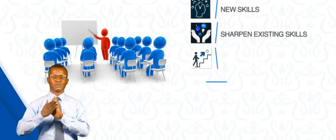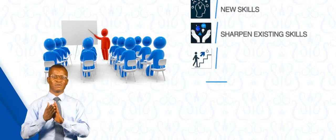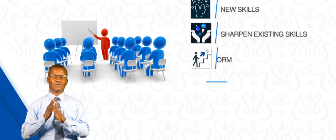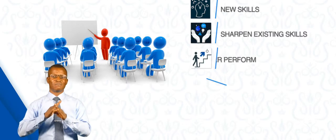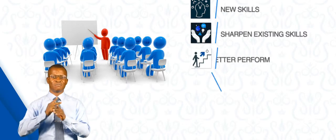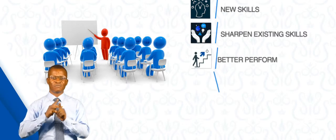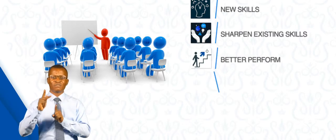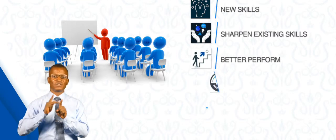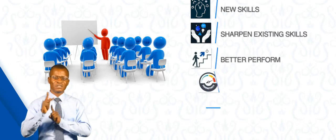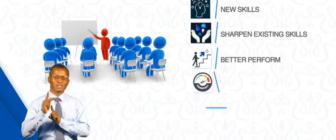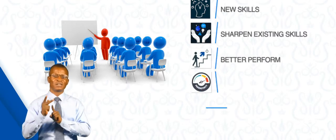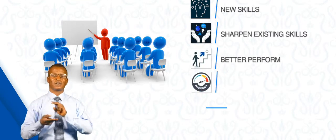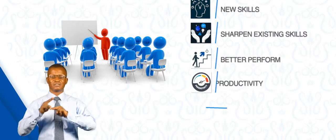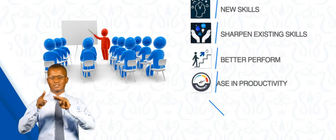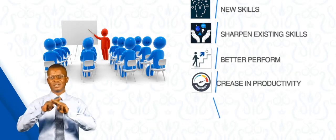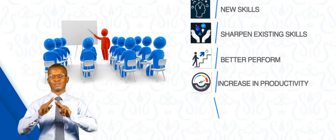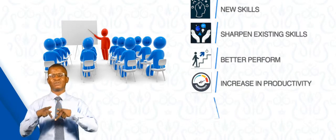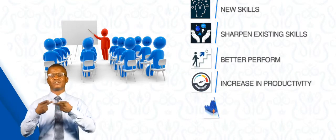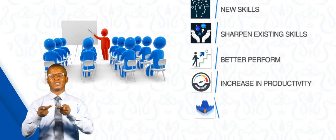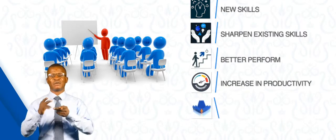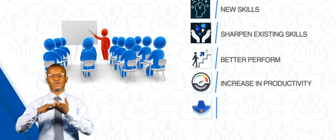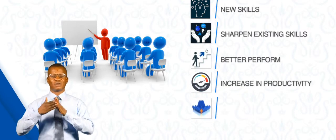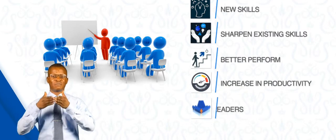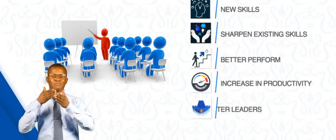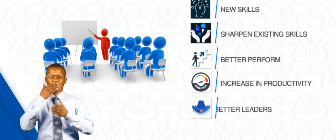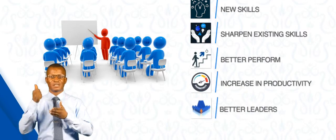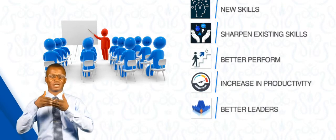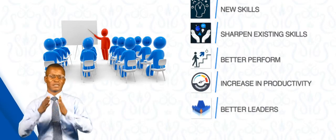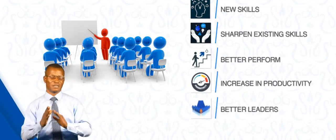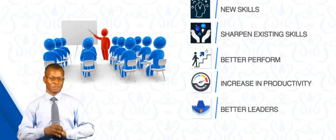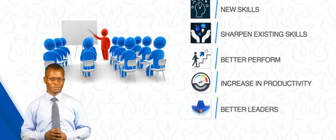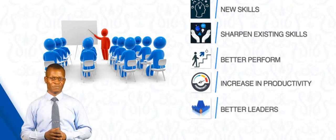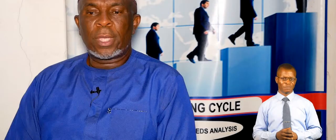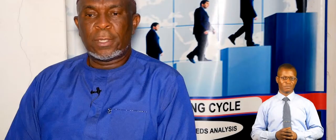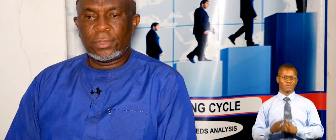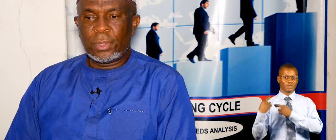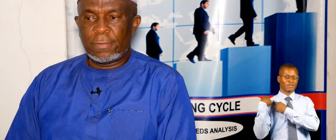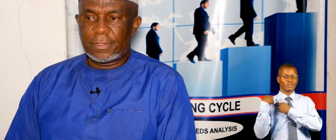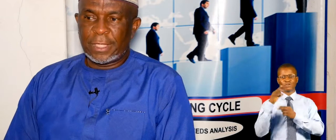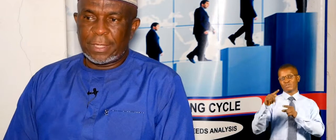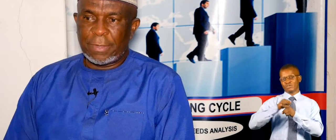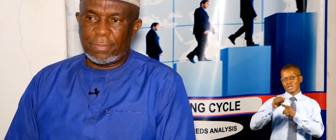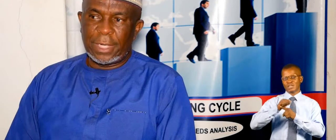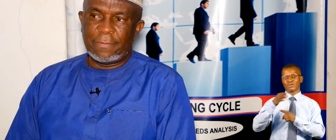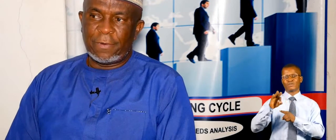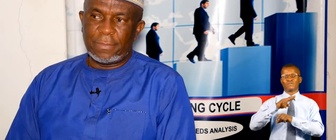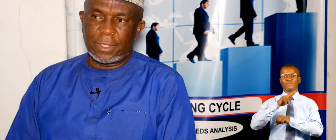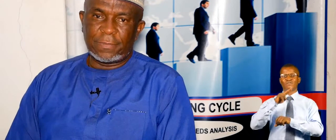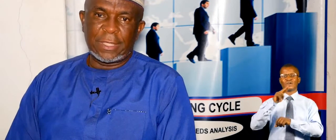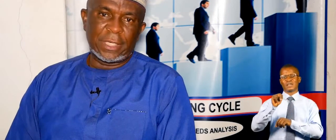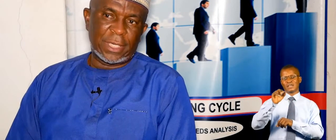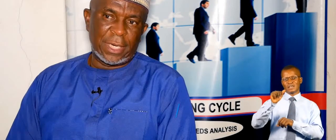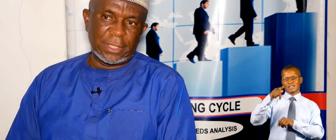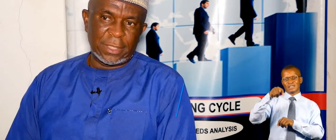ones, perform better, increase productivity, and ultimately become better leaders. The role of training and manpower